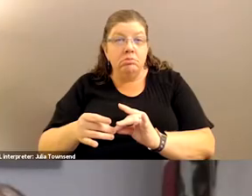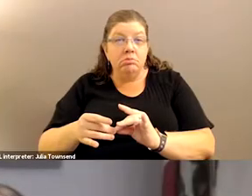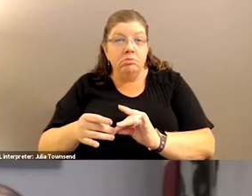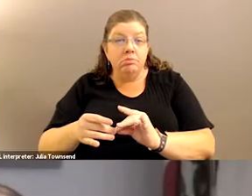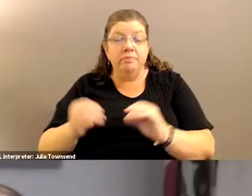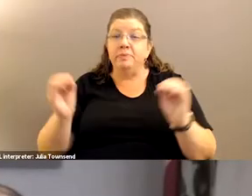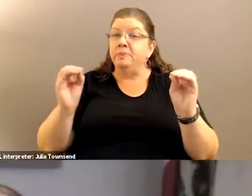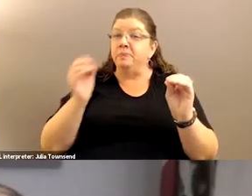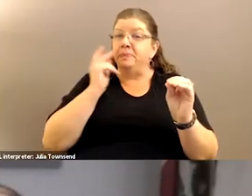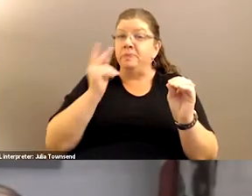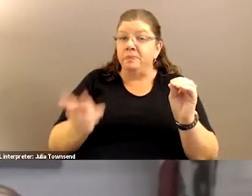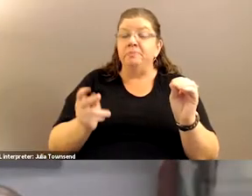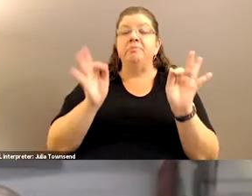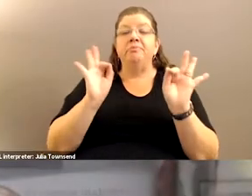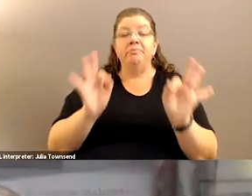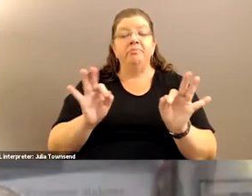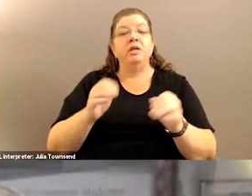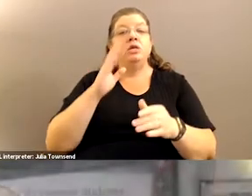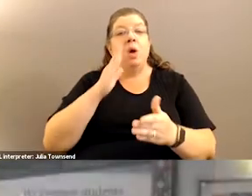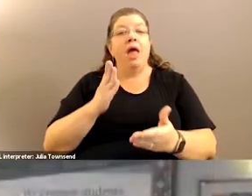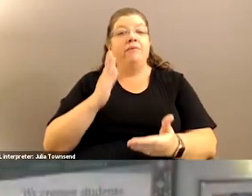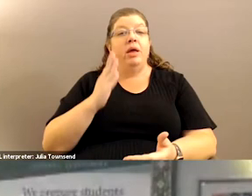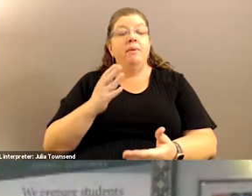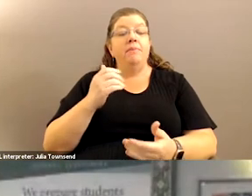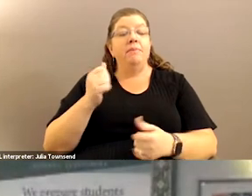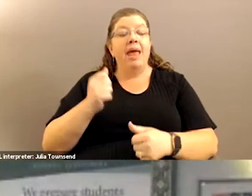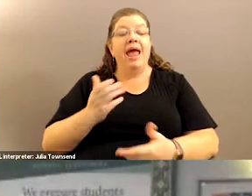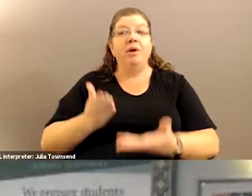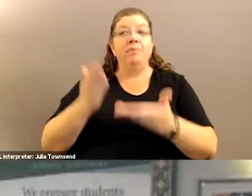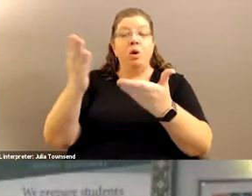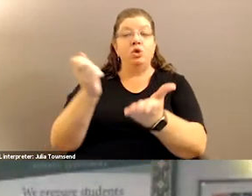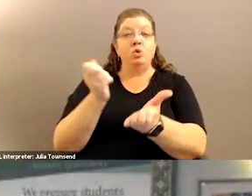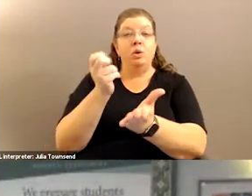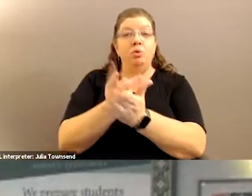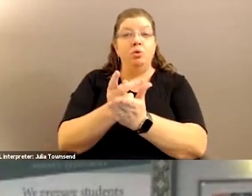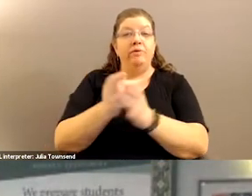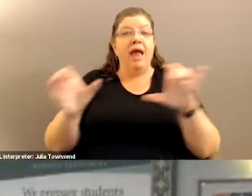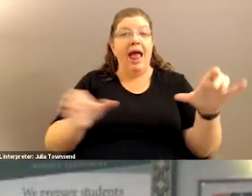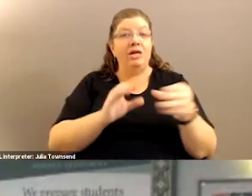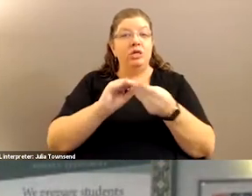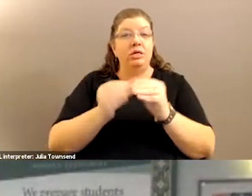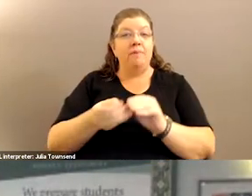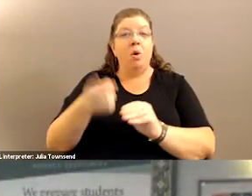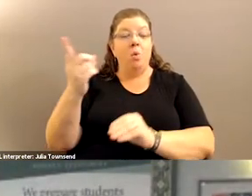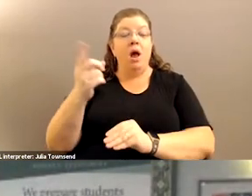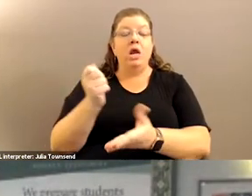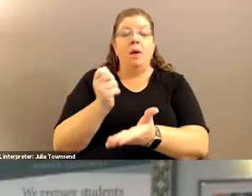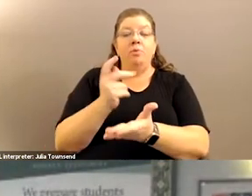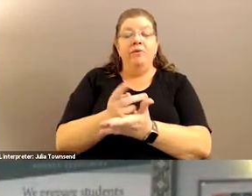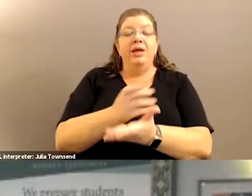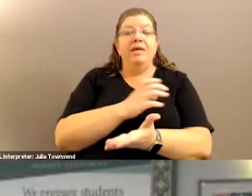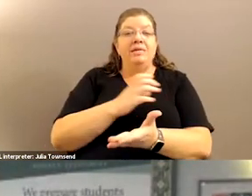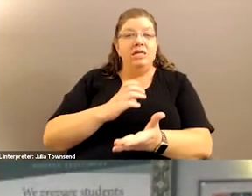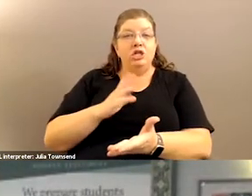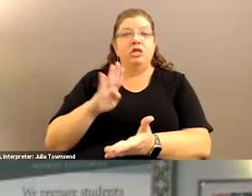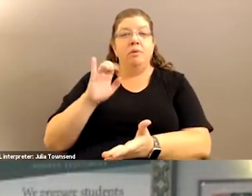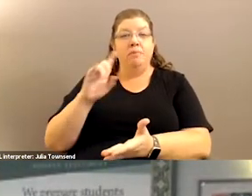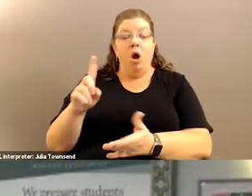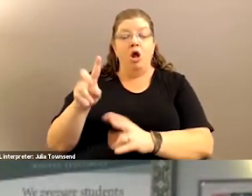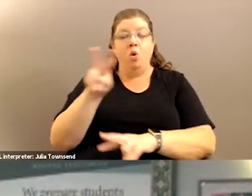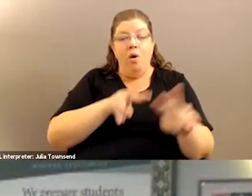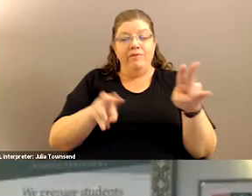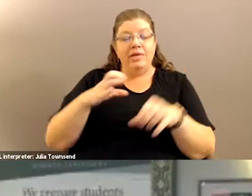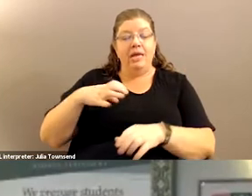i see none so board members may have a motion to approve action item number one the approval of the citizens bond oversight committee